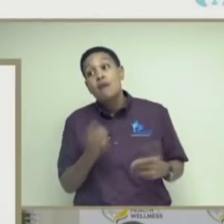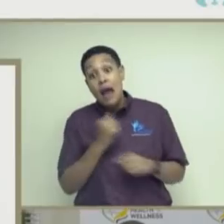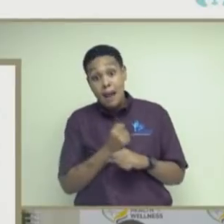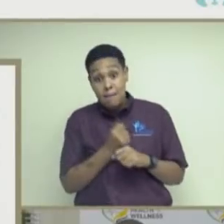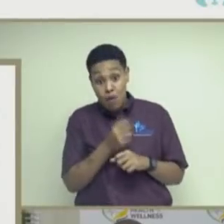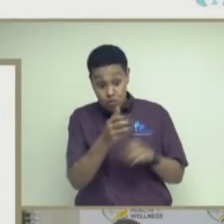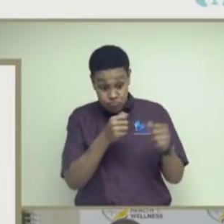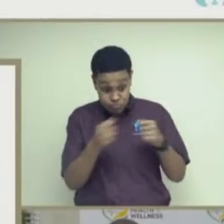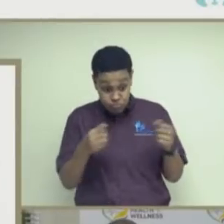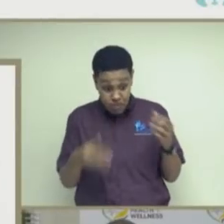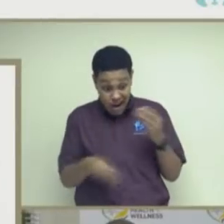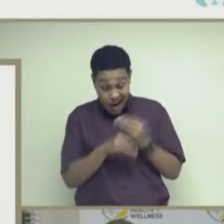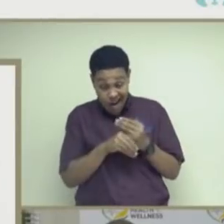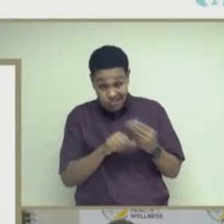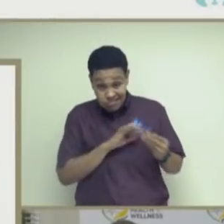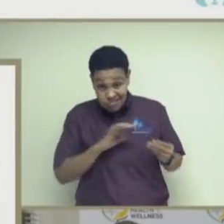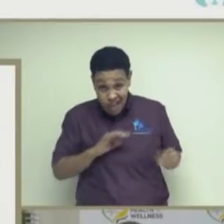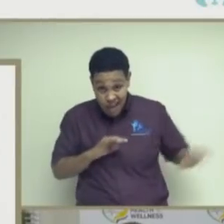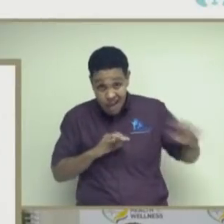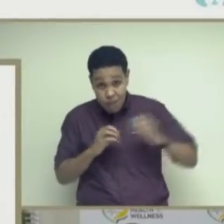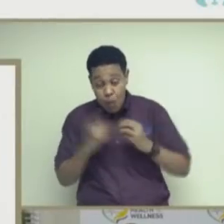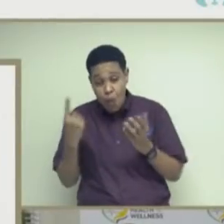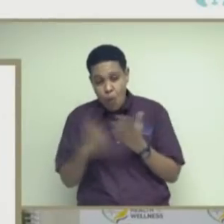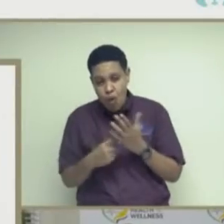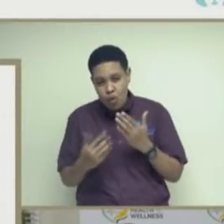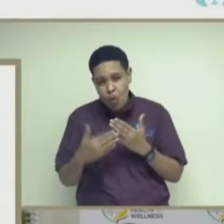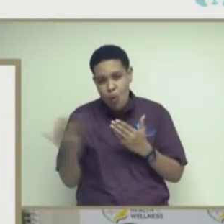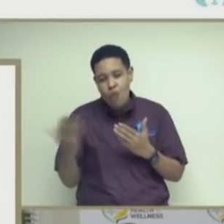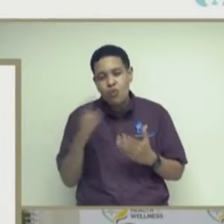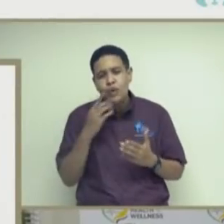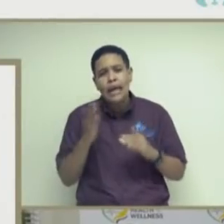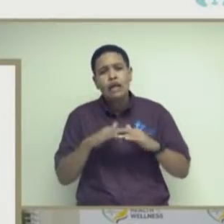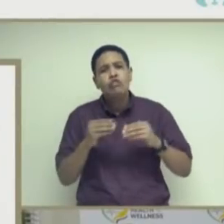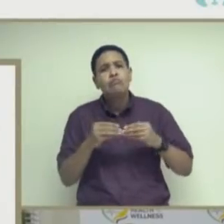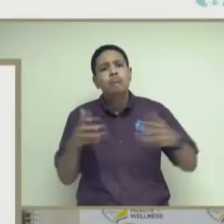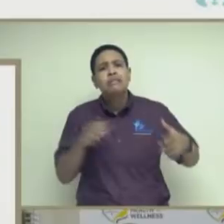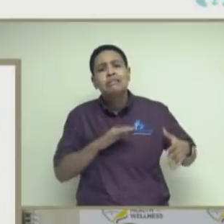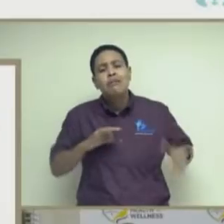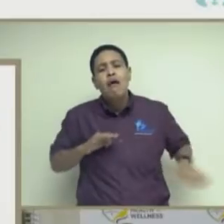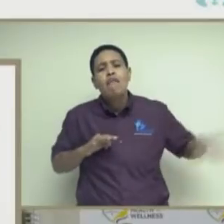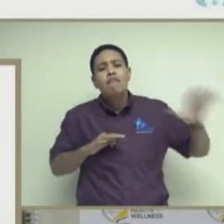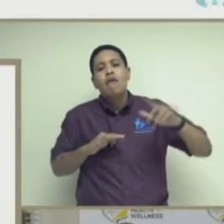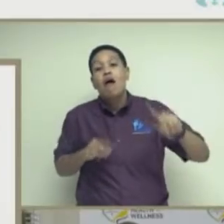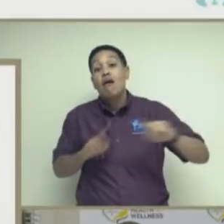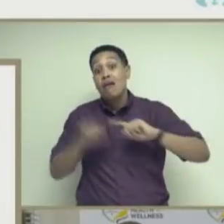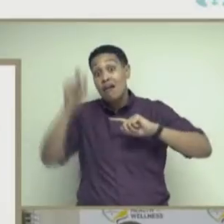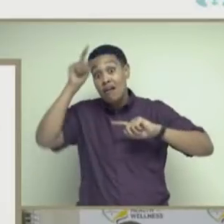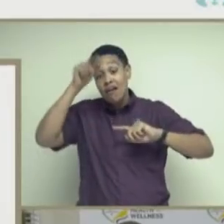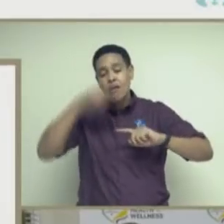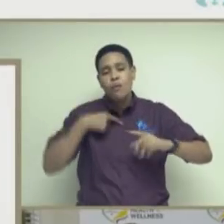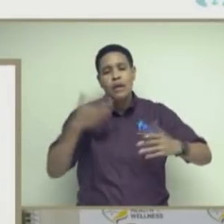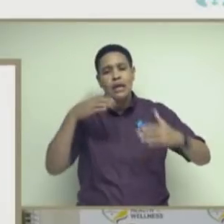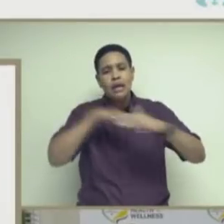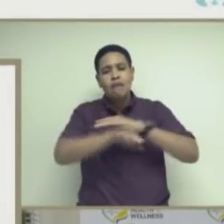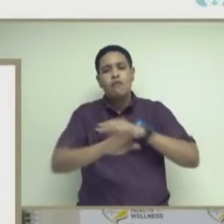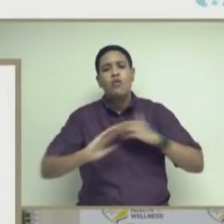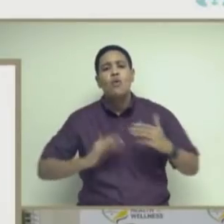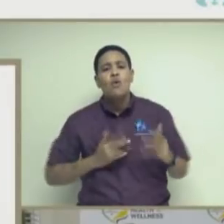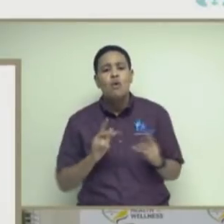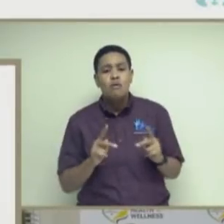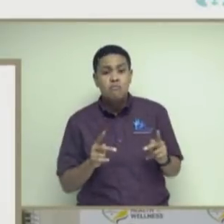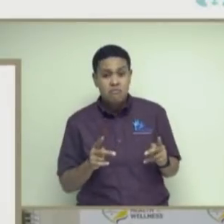employed to increase the cadre of persons. But we are also infusing in our approaches the use